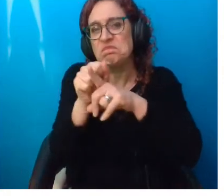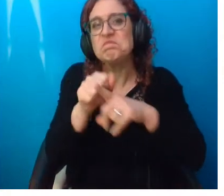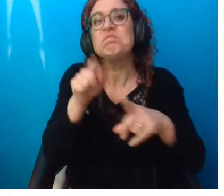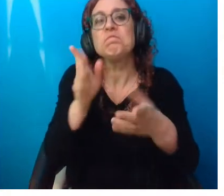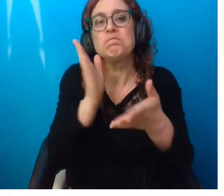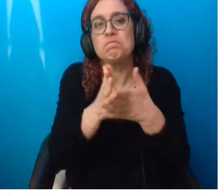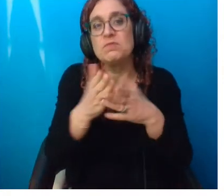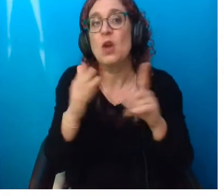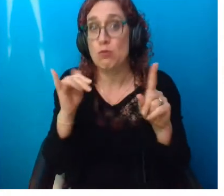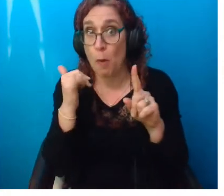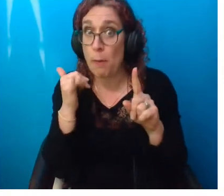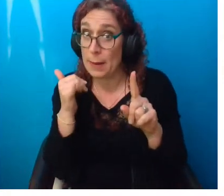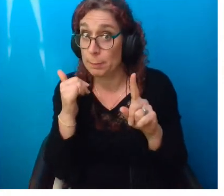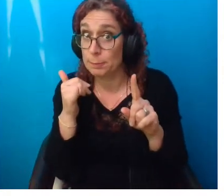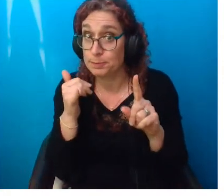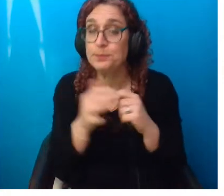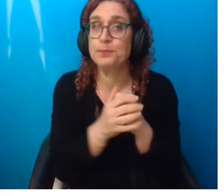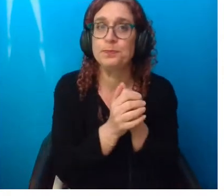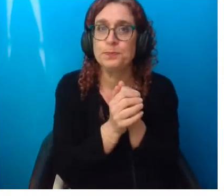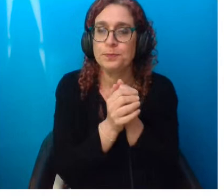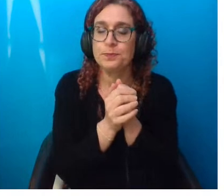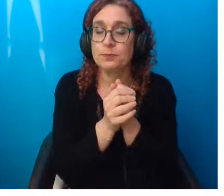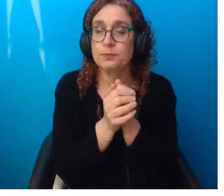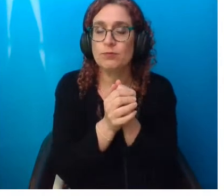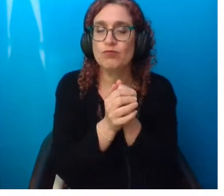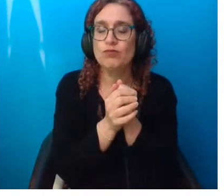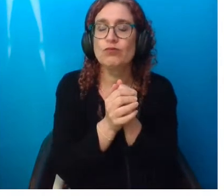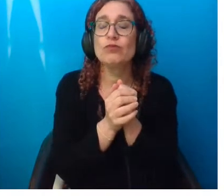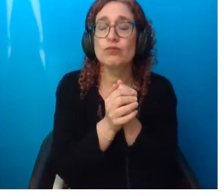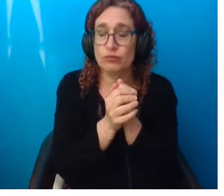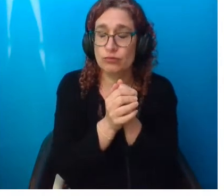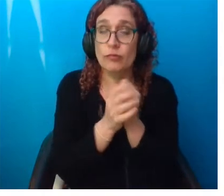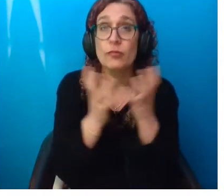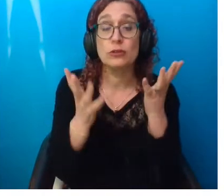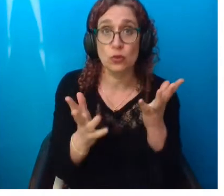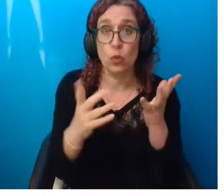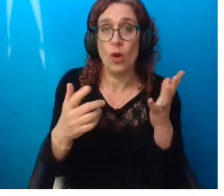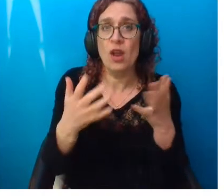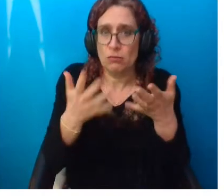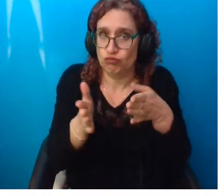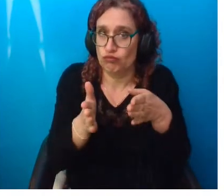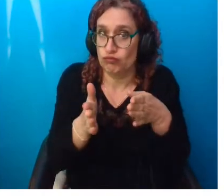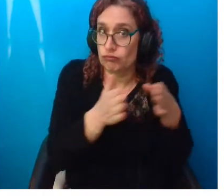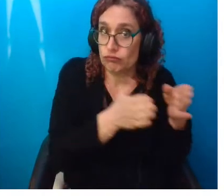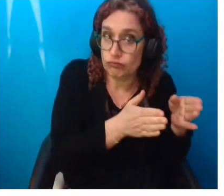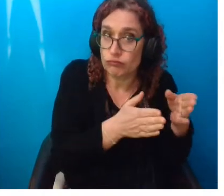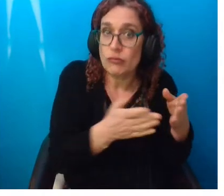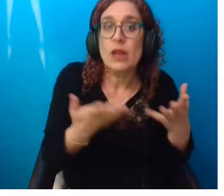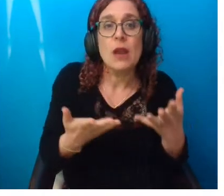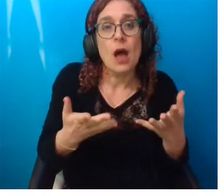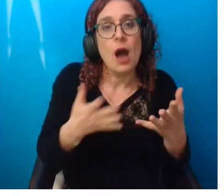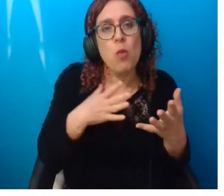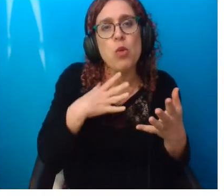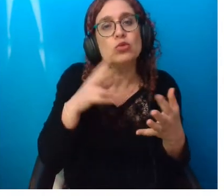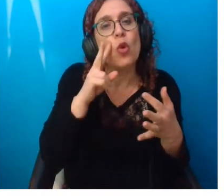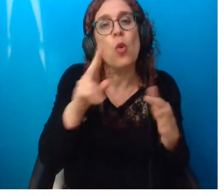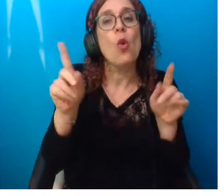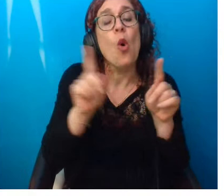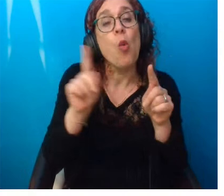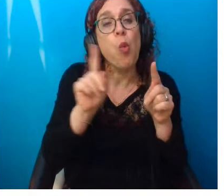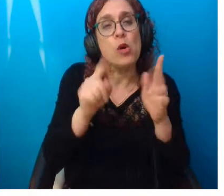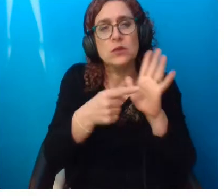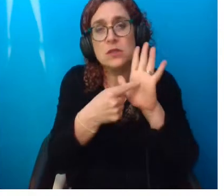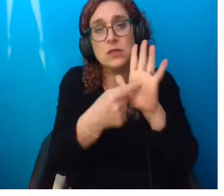What I'd like to do now is focus on signs and symptoms that make an allergic